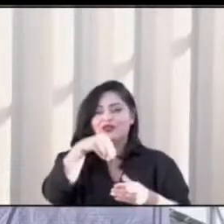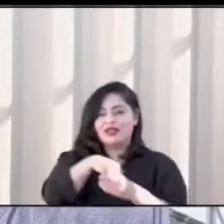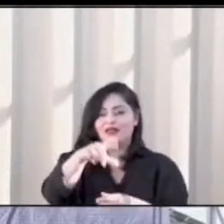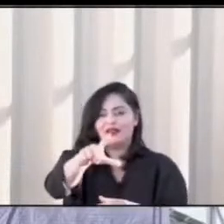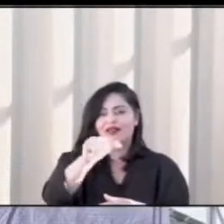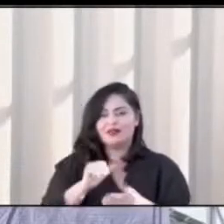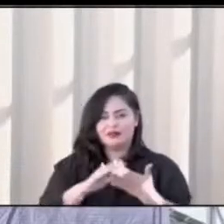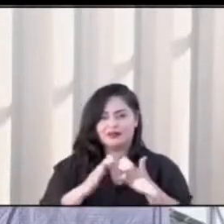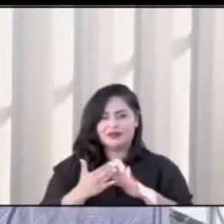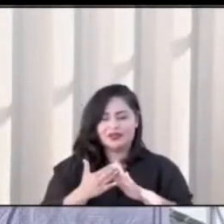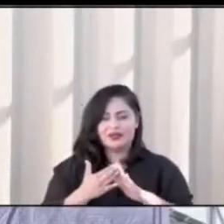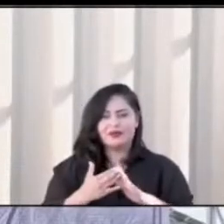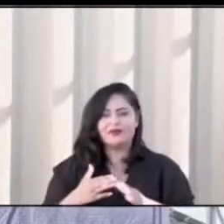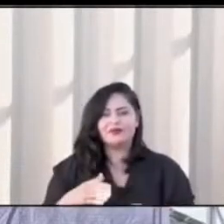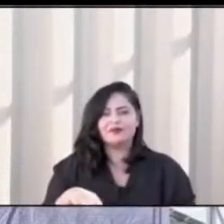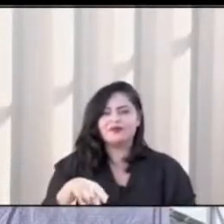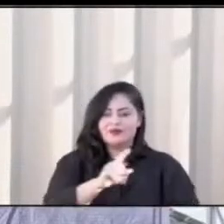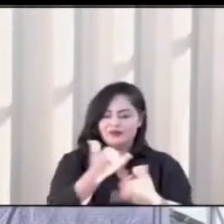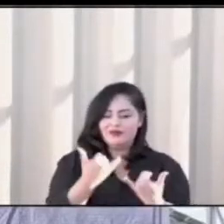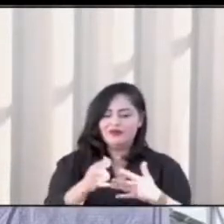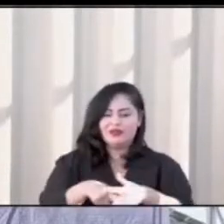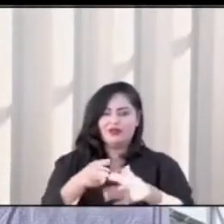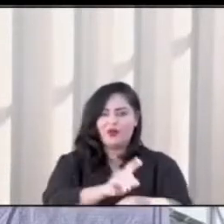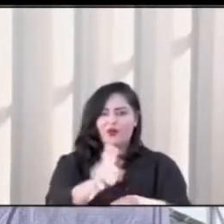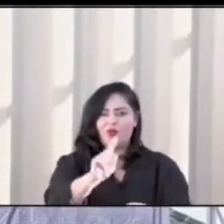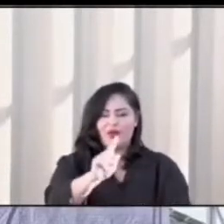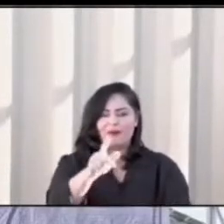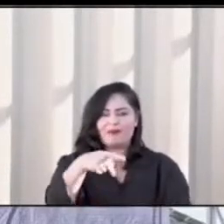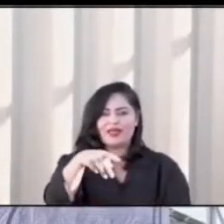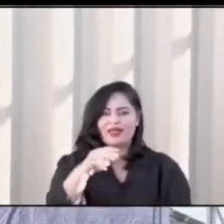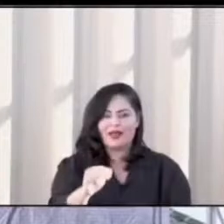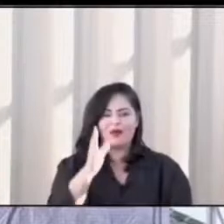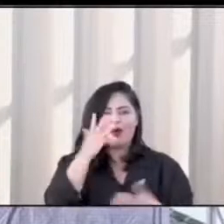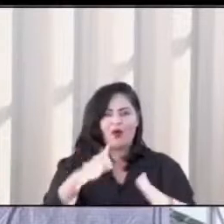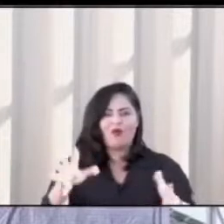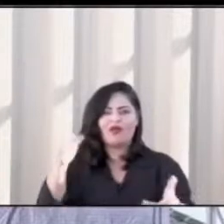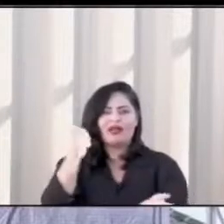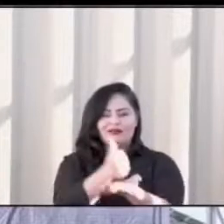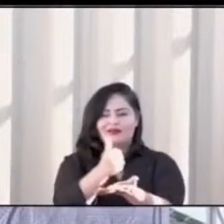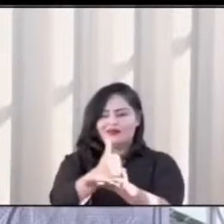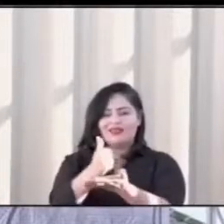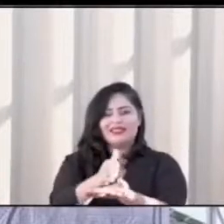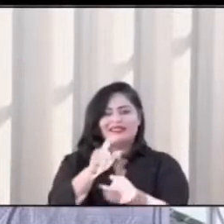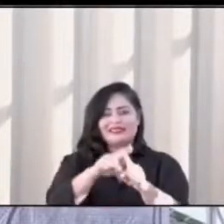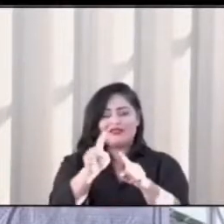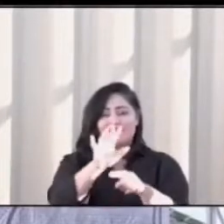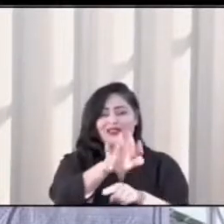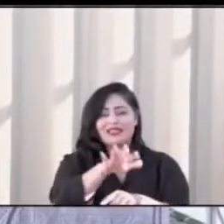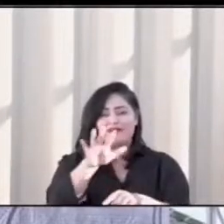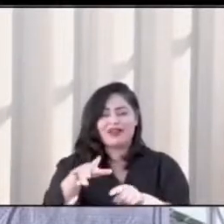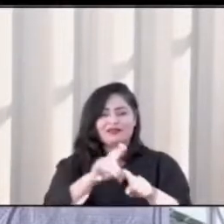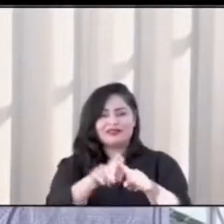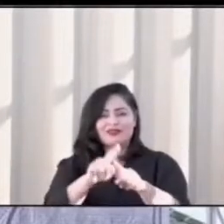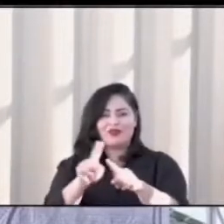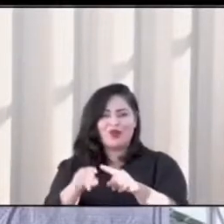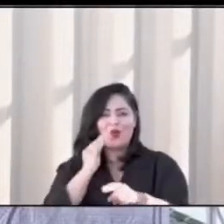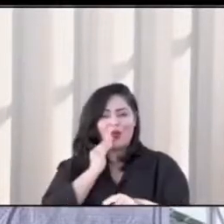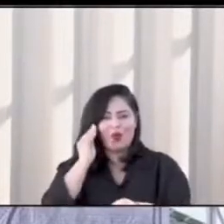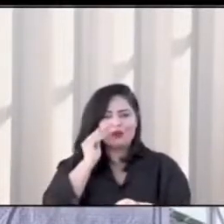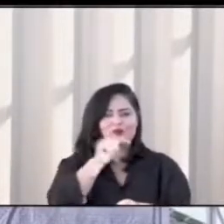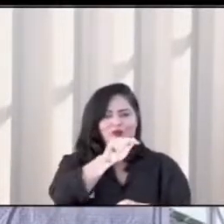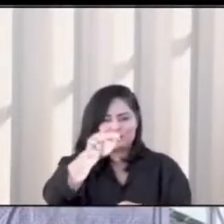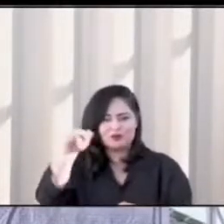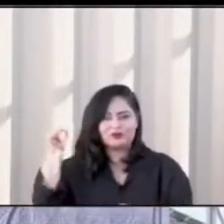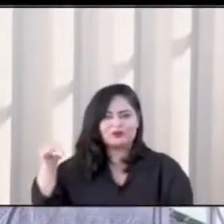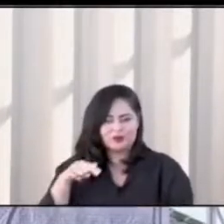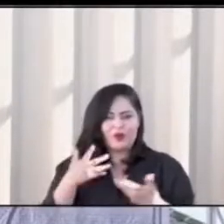Los Angeles at 1 o'clock this afternoon, we've already assisted over 55 households with that recovery